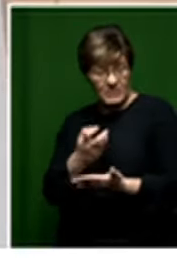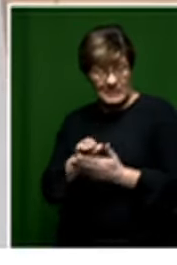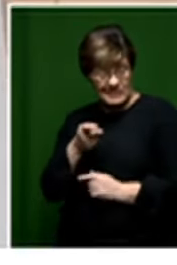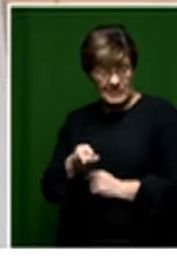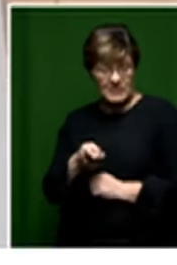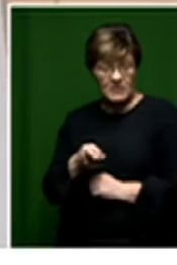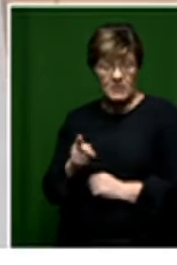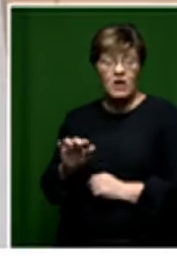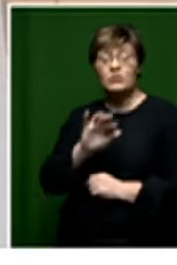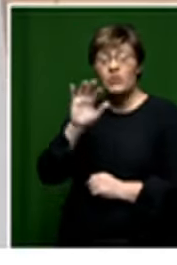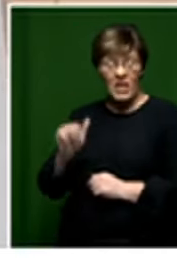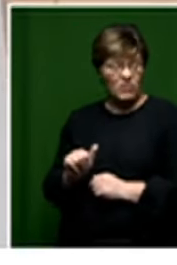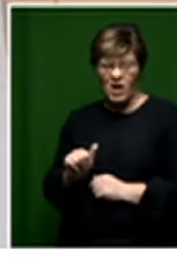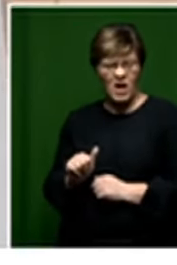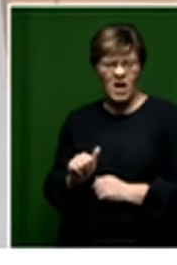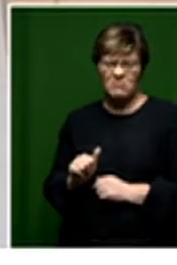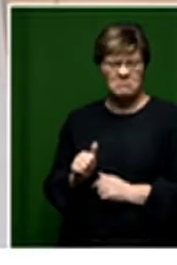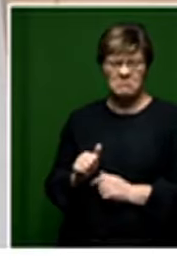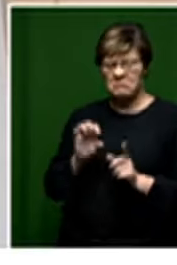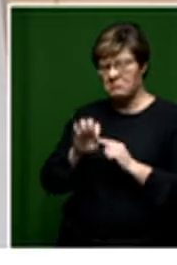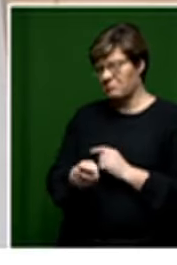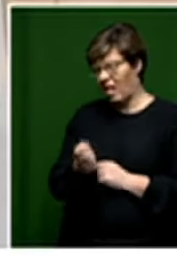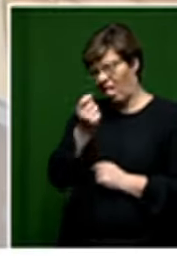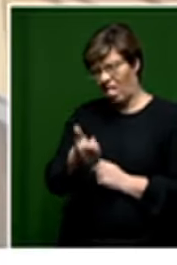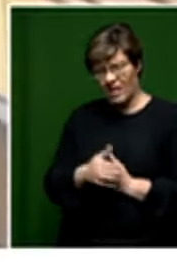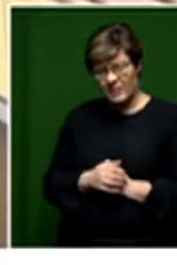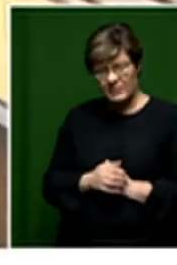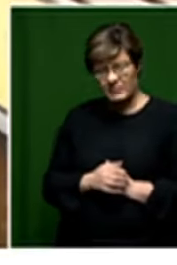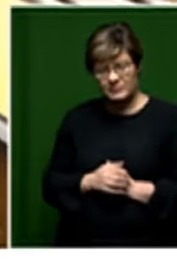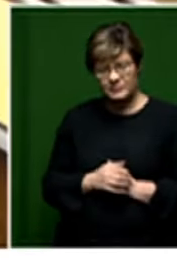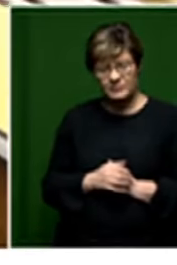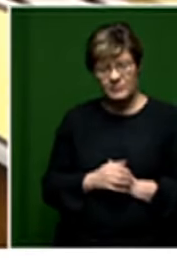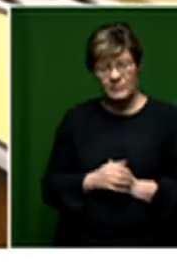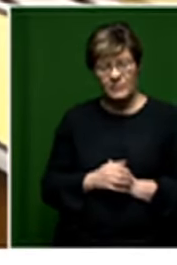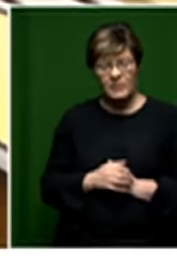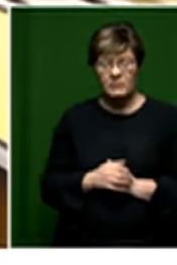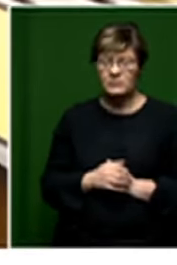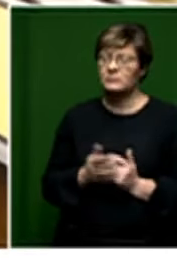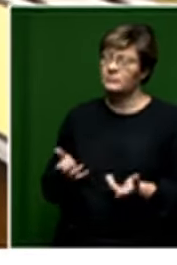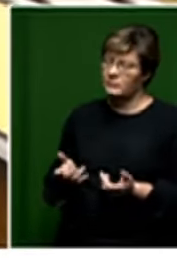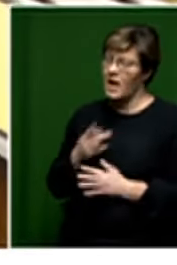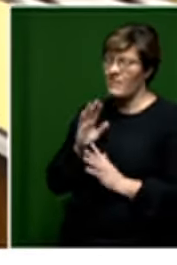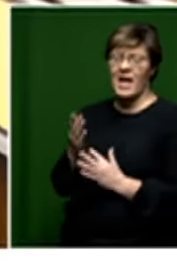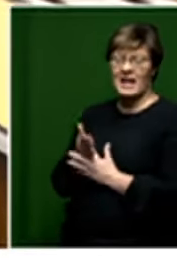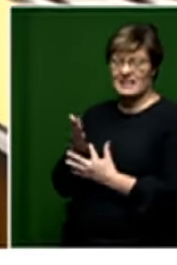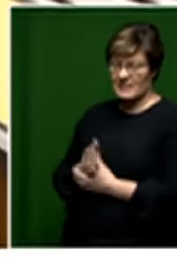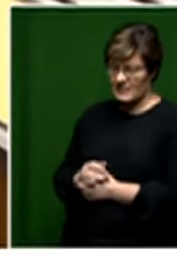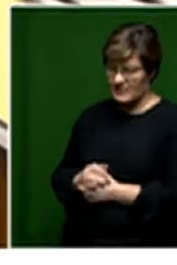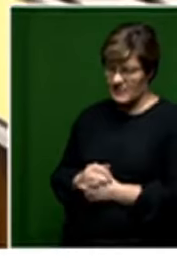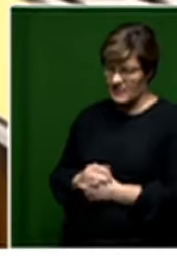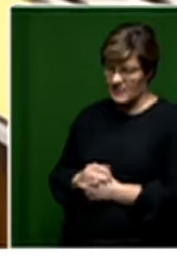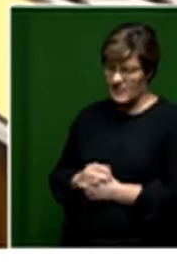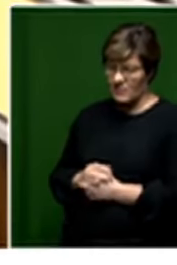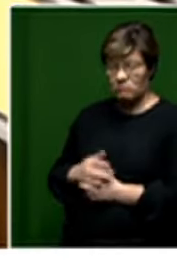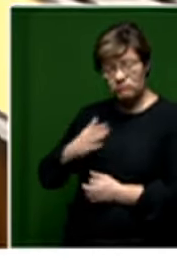South Africa is actually quite thin. And Dr. Roberts, then there's of course the question of access.